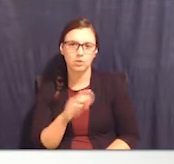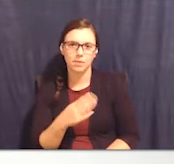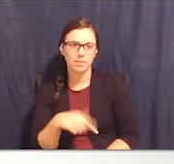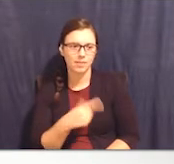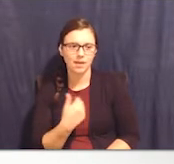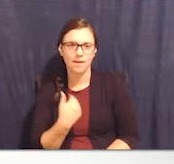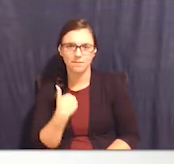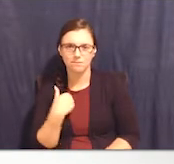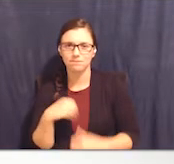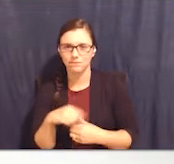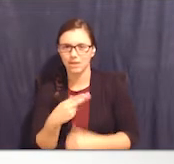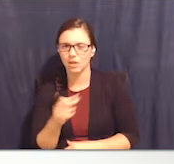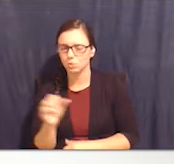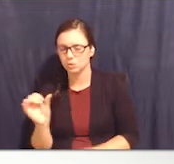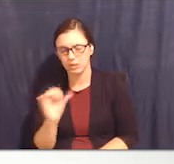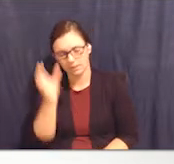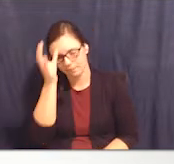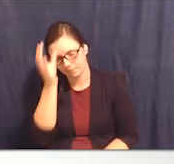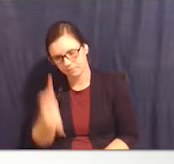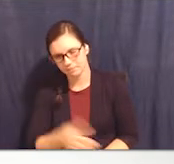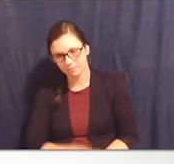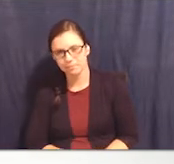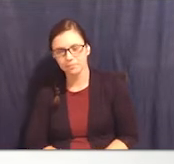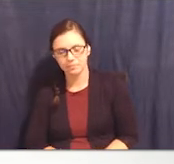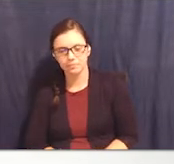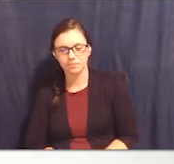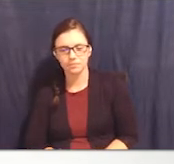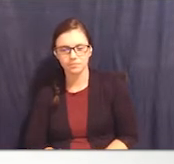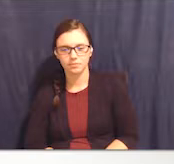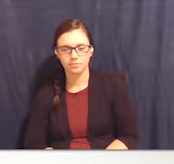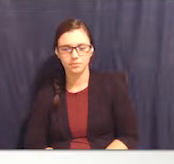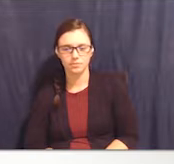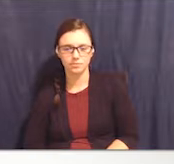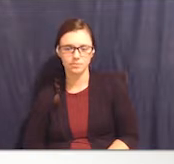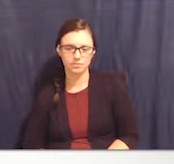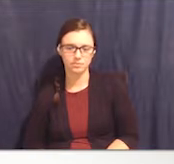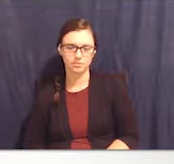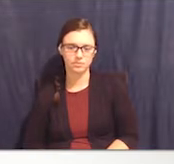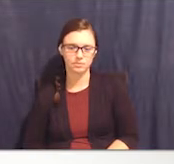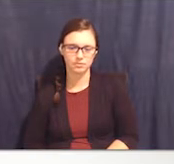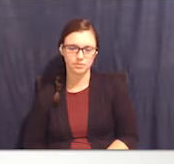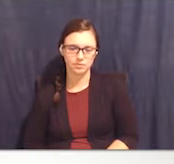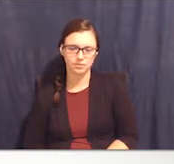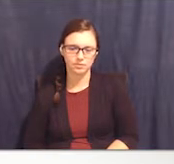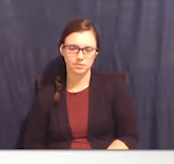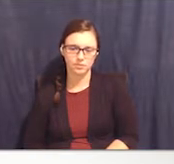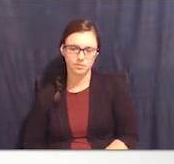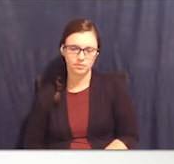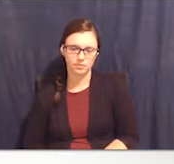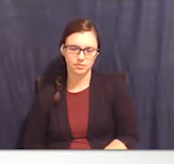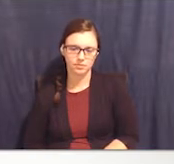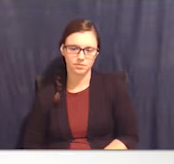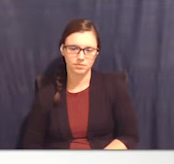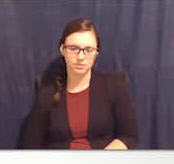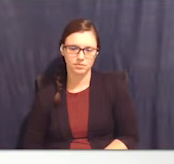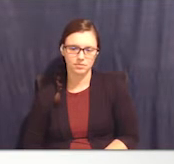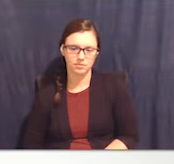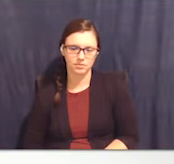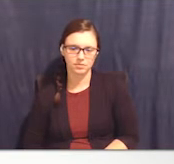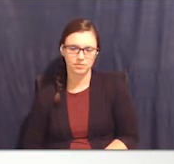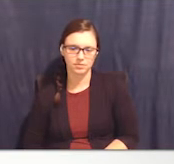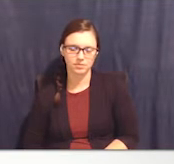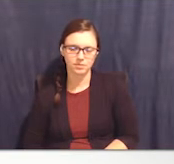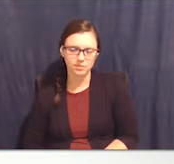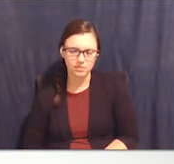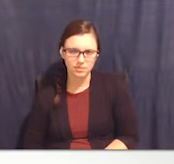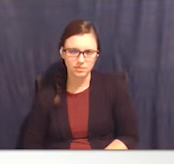website to apply for the clubs. So what do these clubs do? Okay, yes, ma'am. Homeschooling,